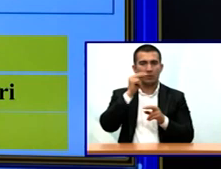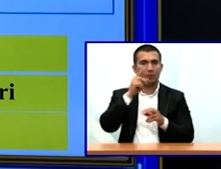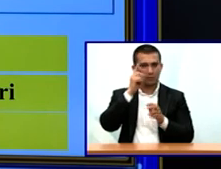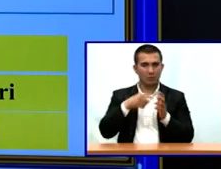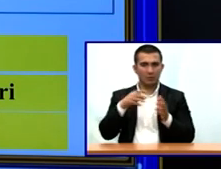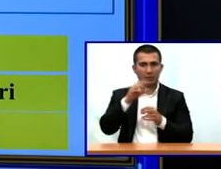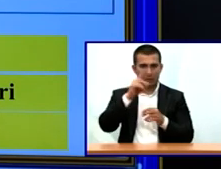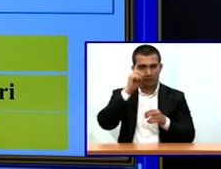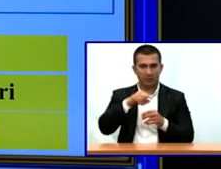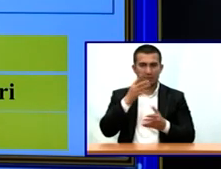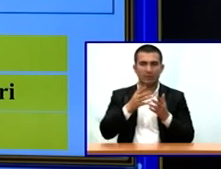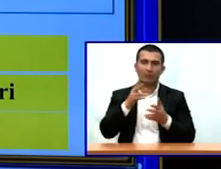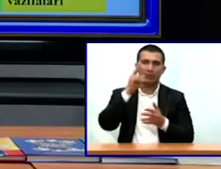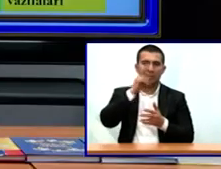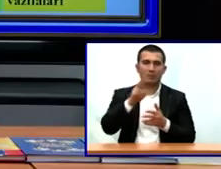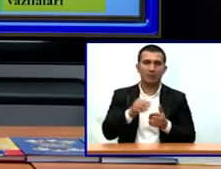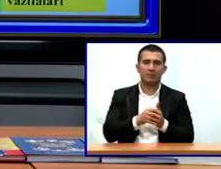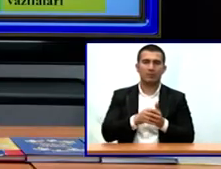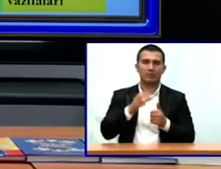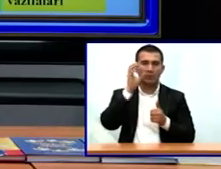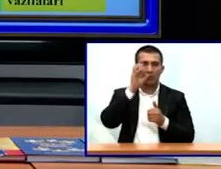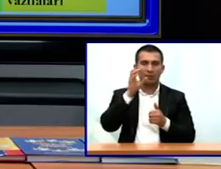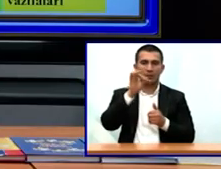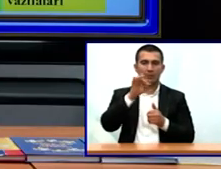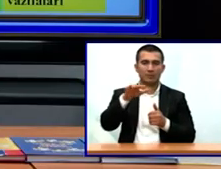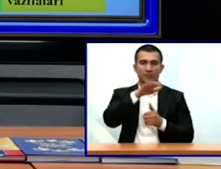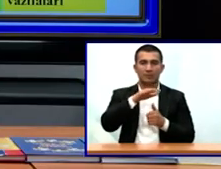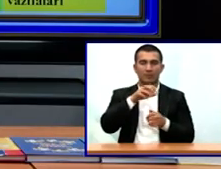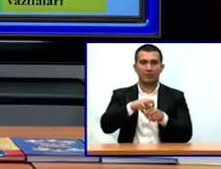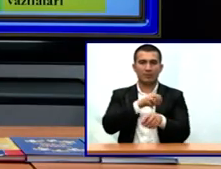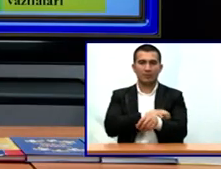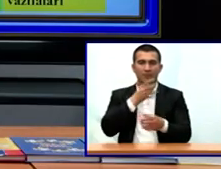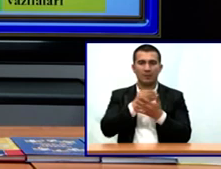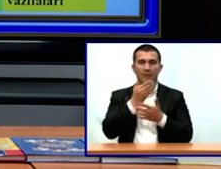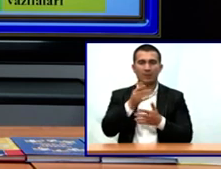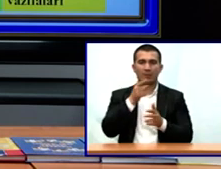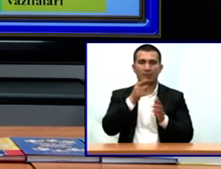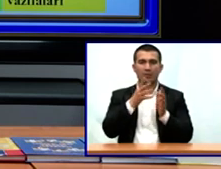bilasizmi? Albatta. O'zbekiston Respublikasining konstitutsiyasi